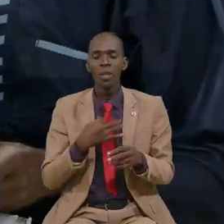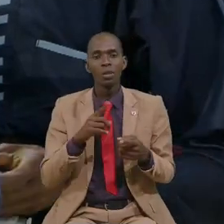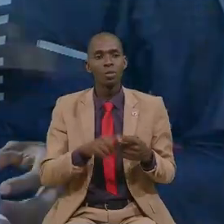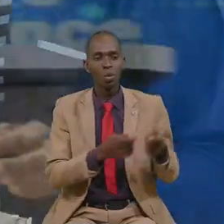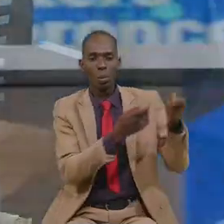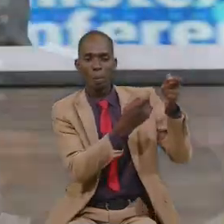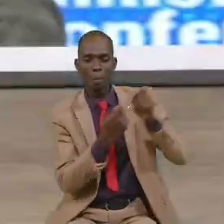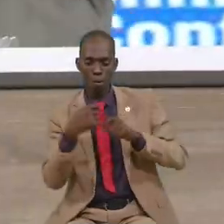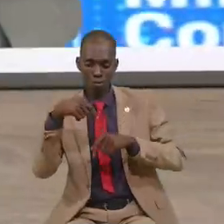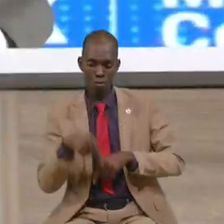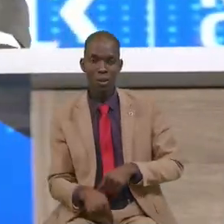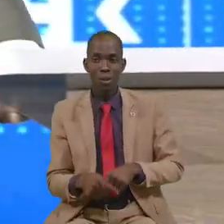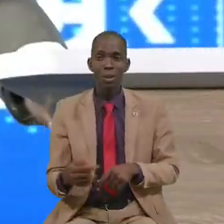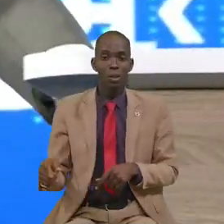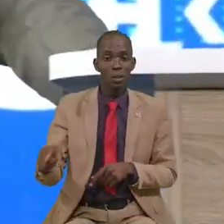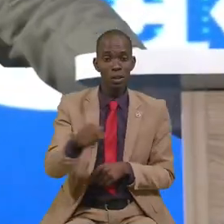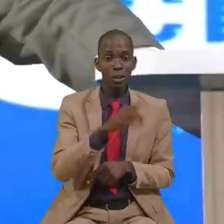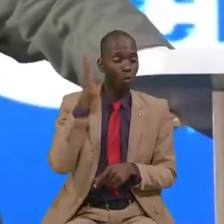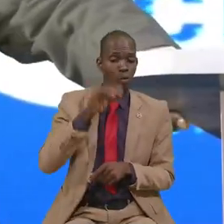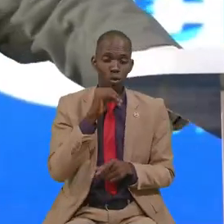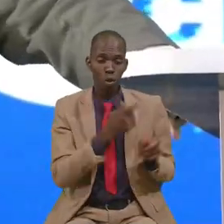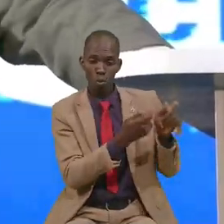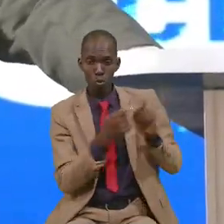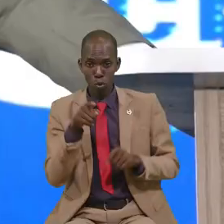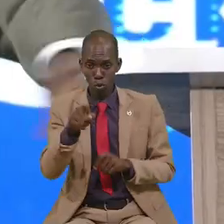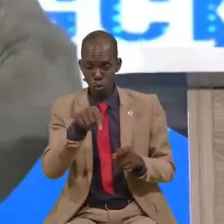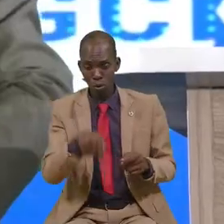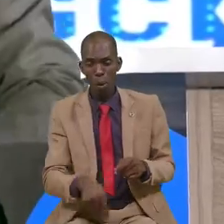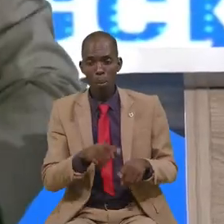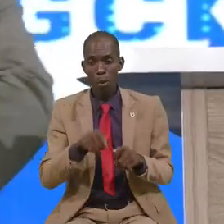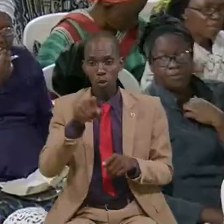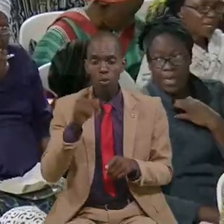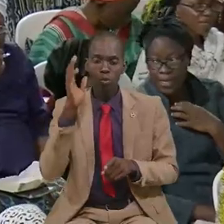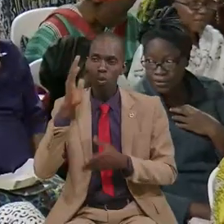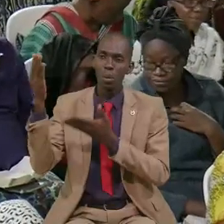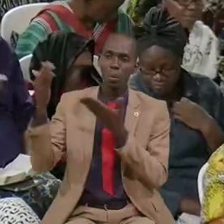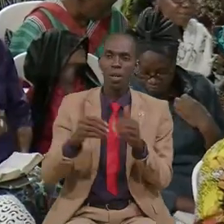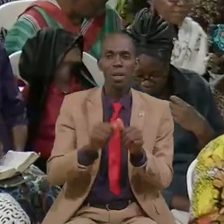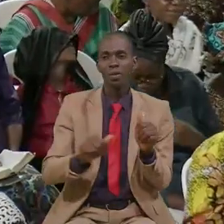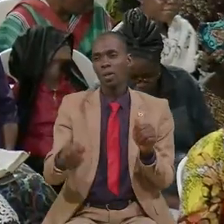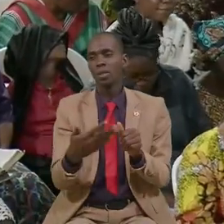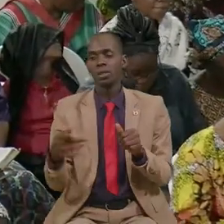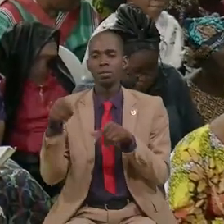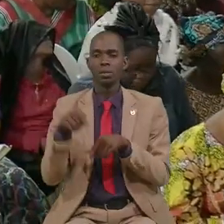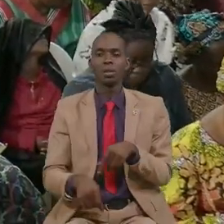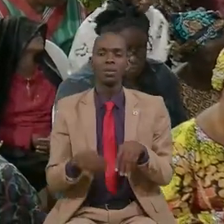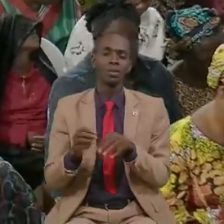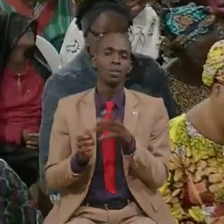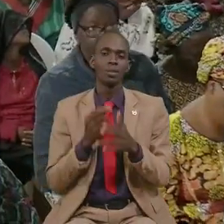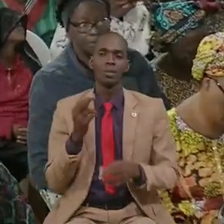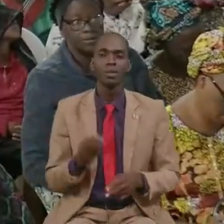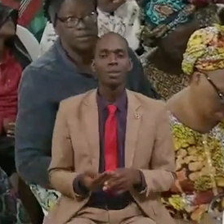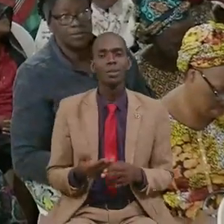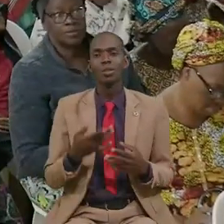they will not pull you down, you'll pull everything down. And there's no point, you know, I'm going on. I